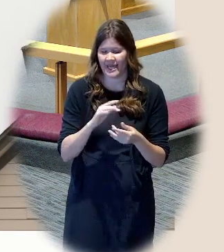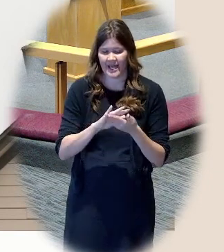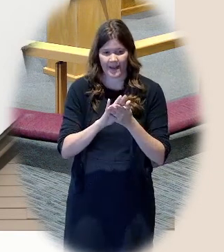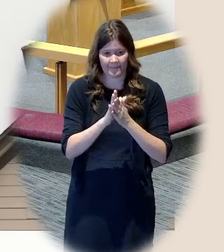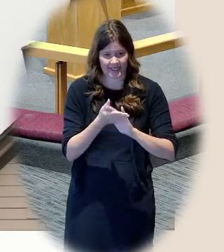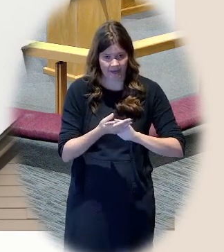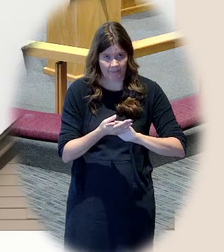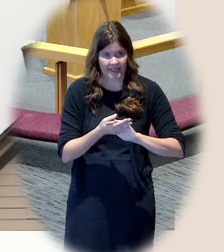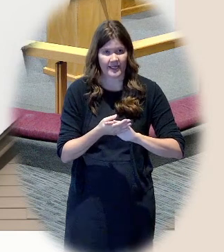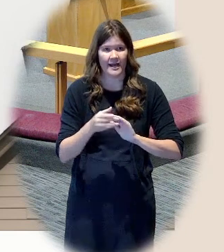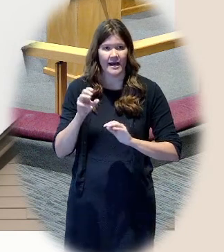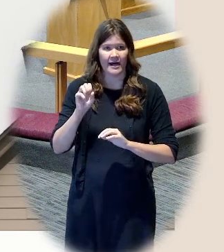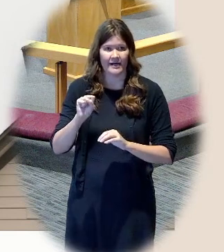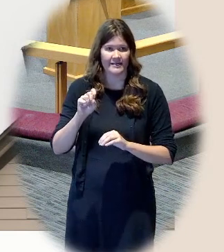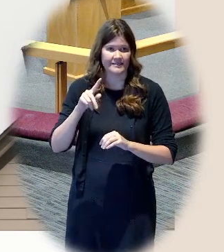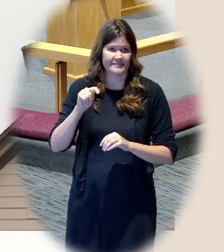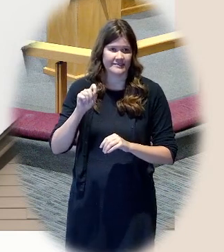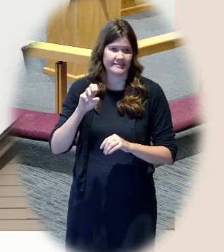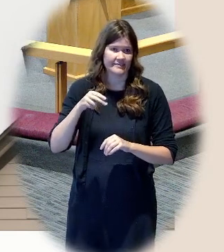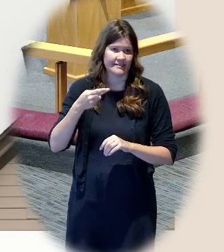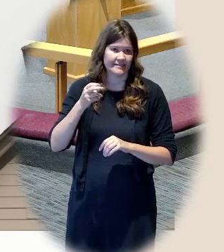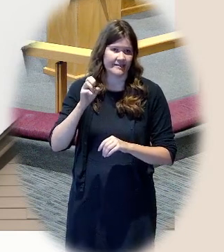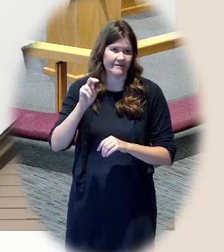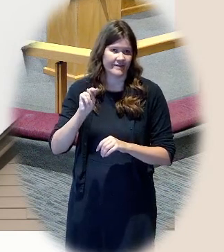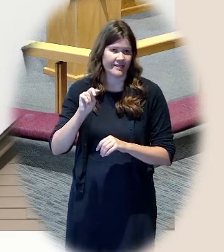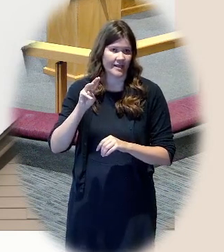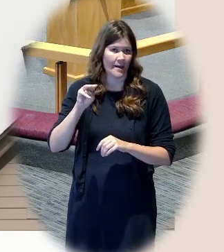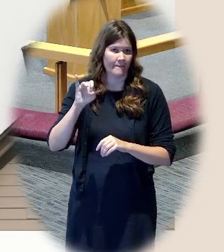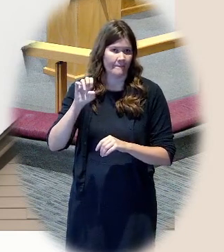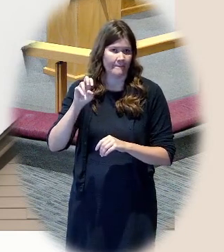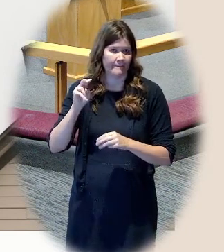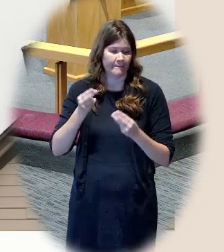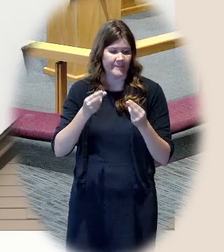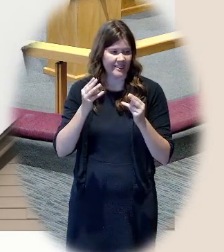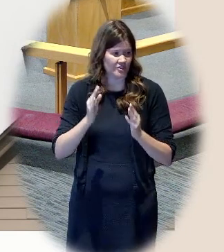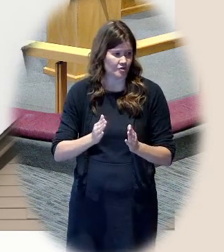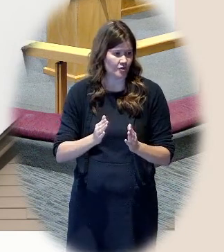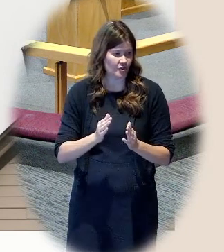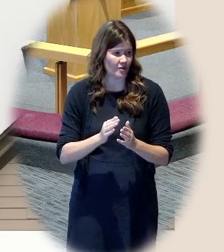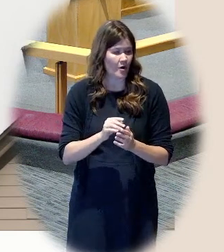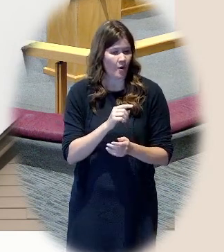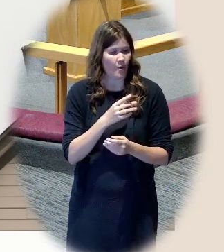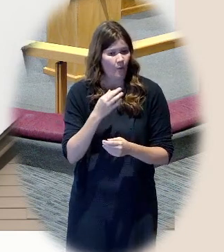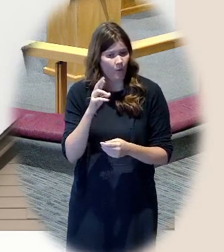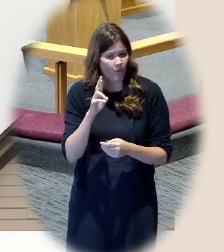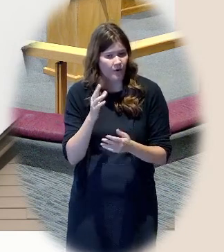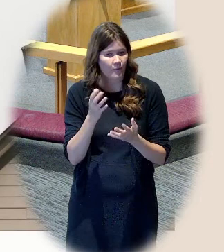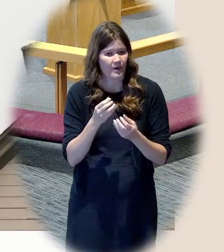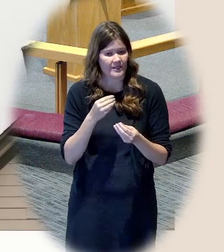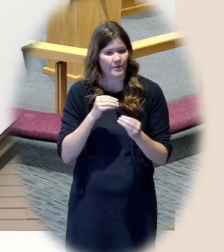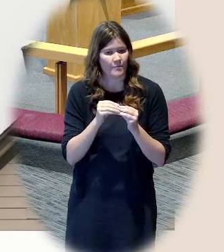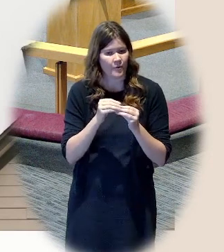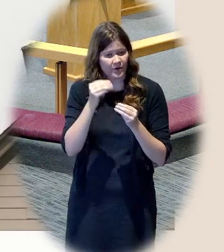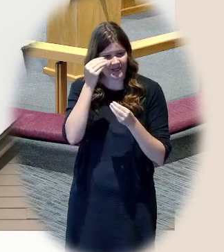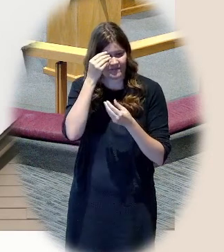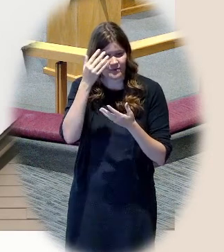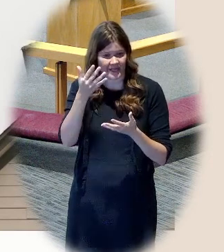minister or would like to find more out about what they do, those kinds of things,